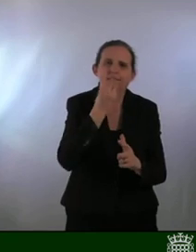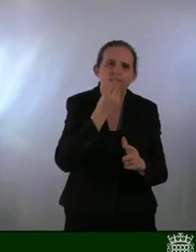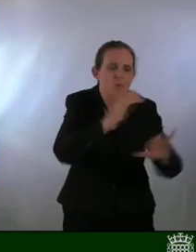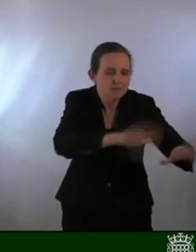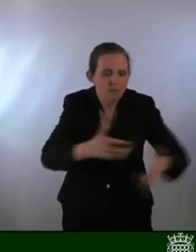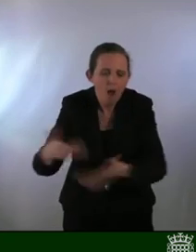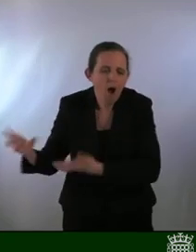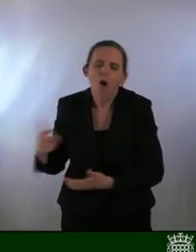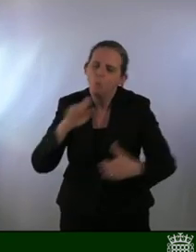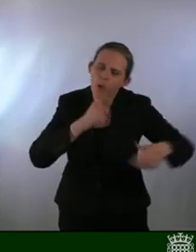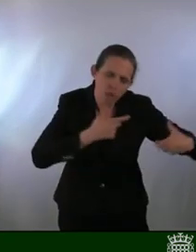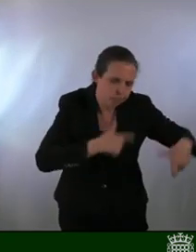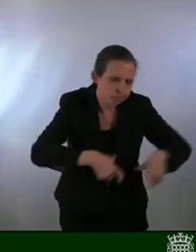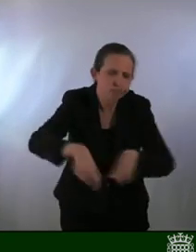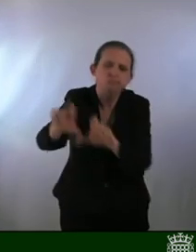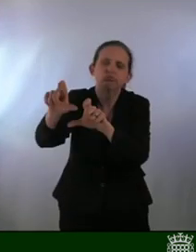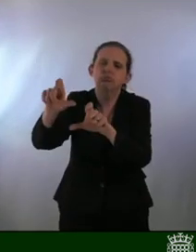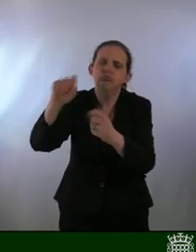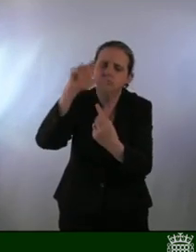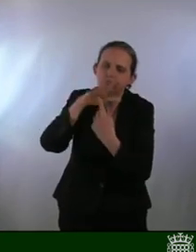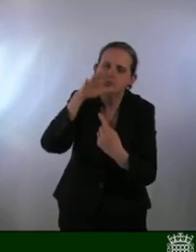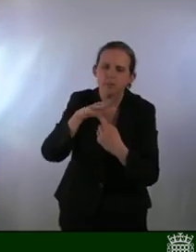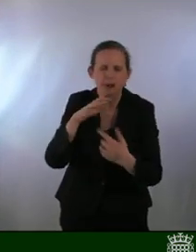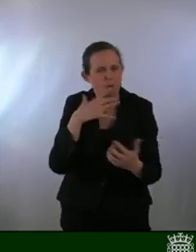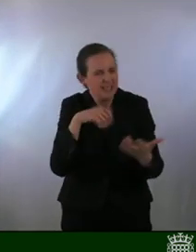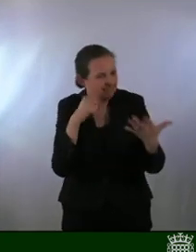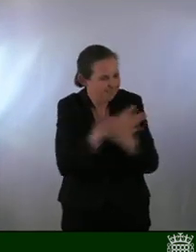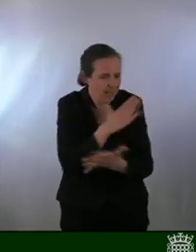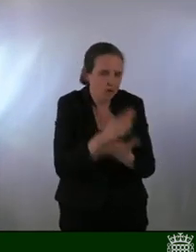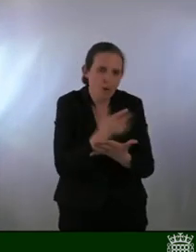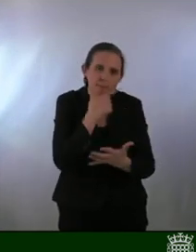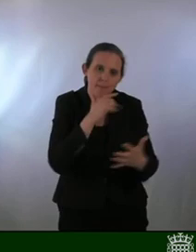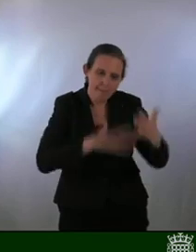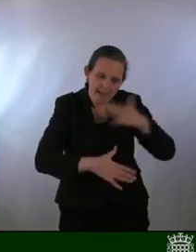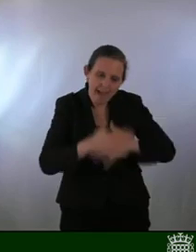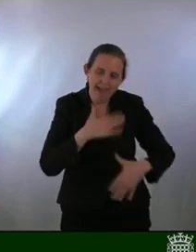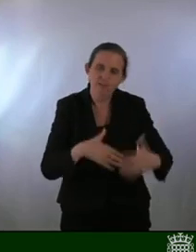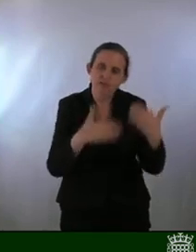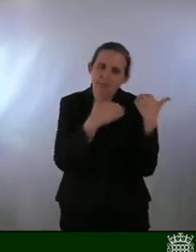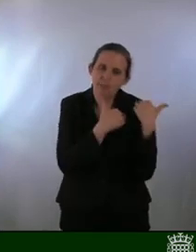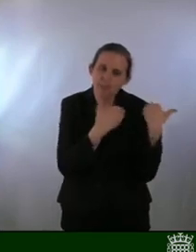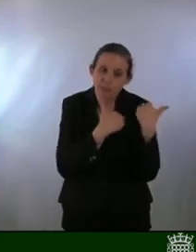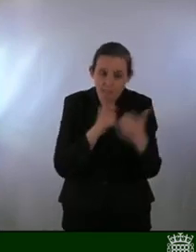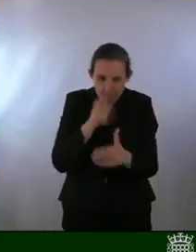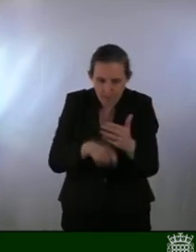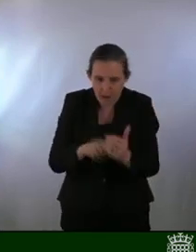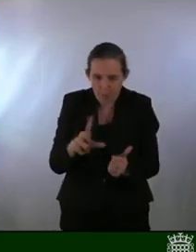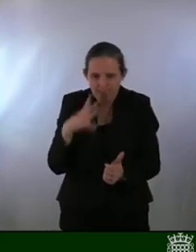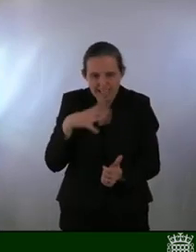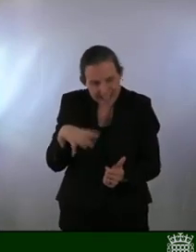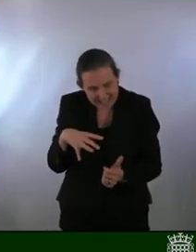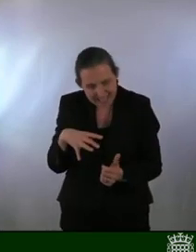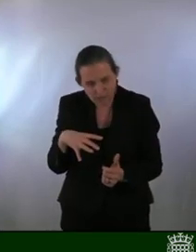this crisis, but we've got to make sure that people behave responsibly in buying only that which they need. Lesterson. If